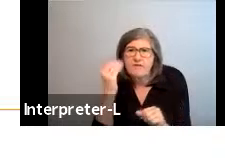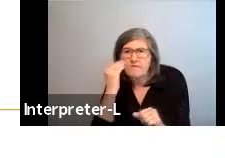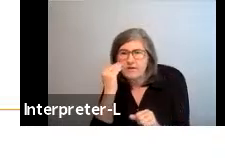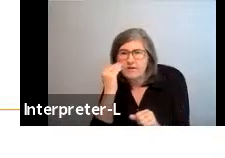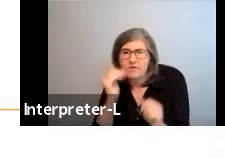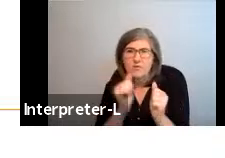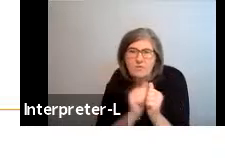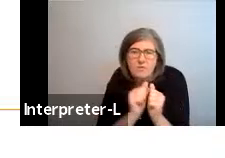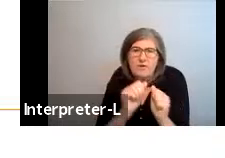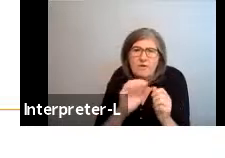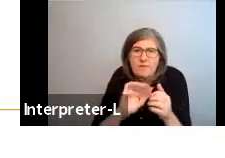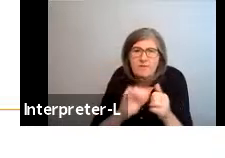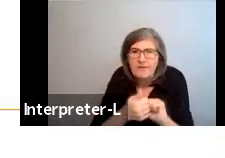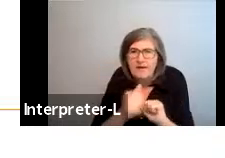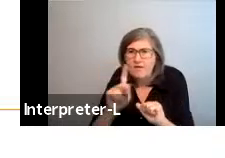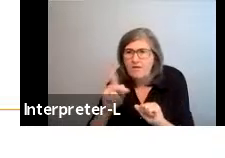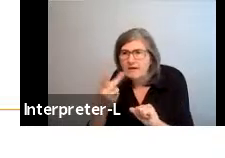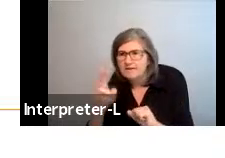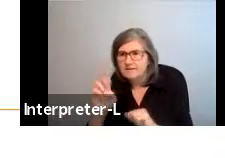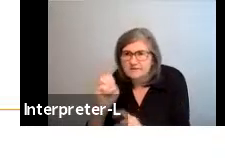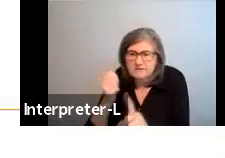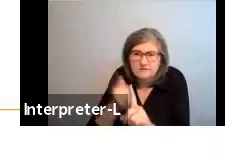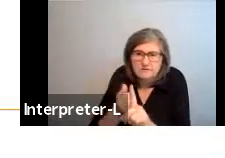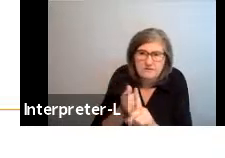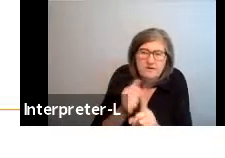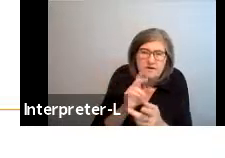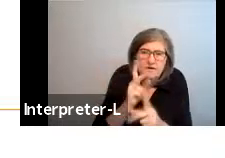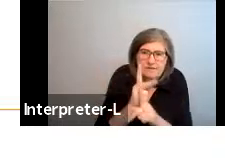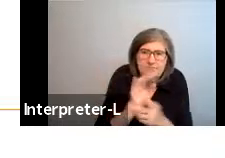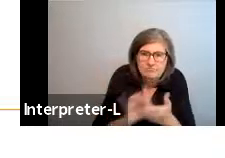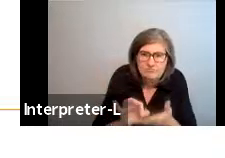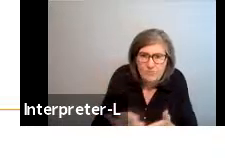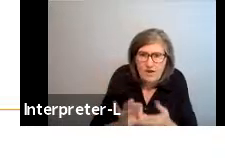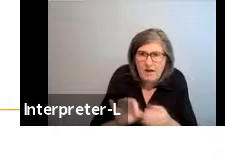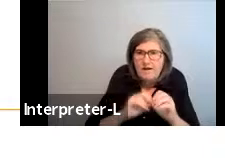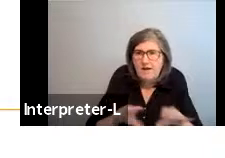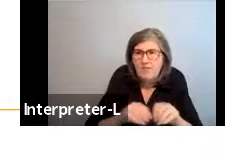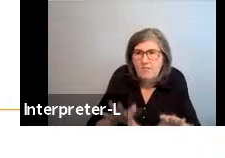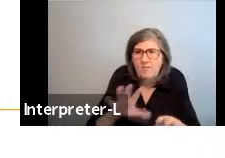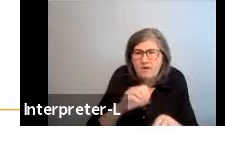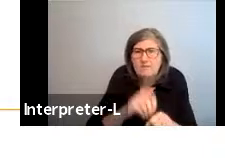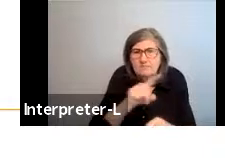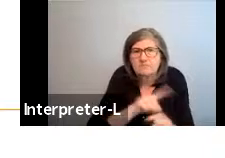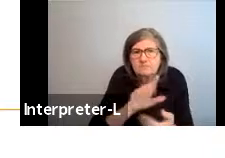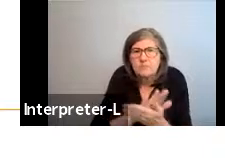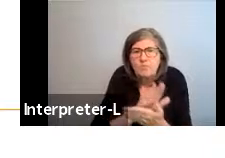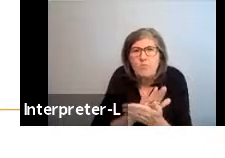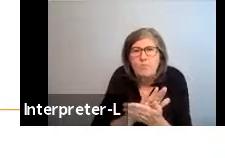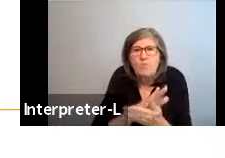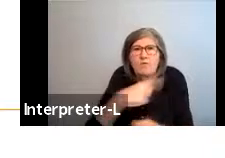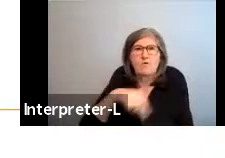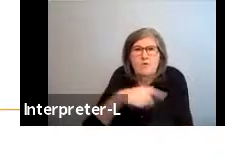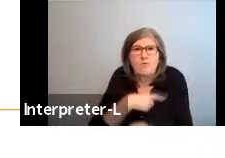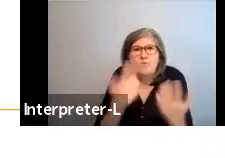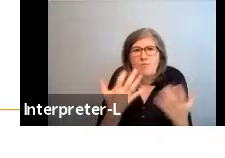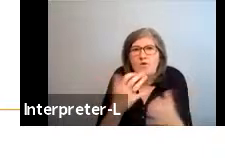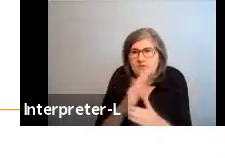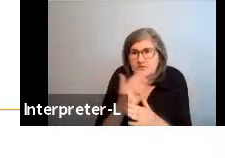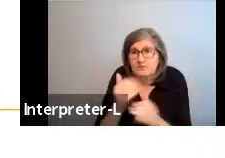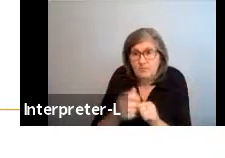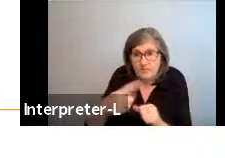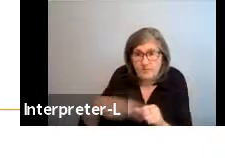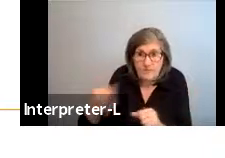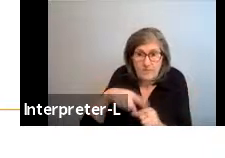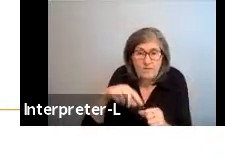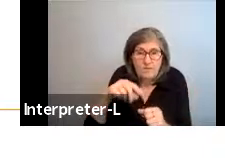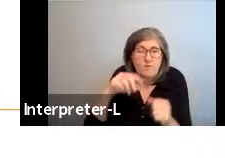with how KDHE tracks outbreaks by school. But here we did want to share with you that in terms